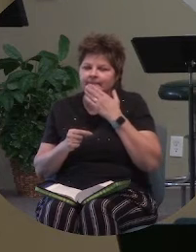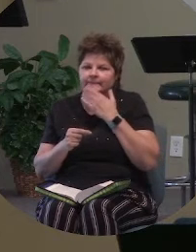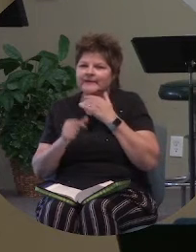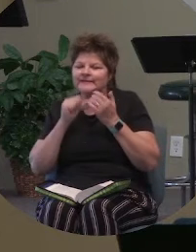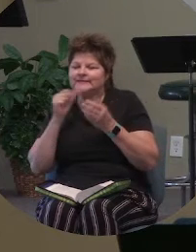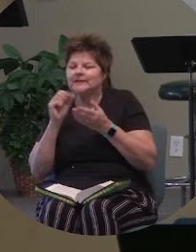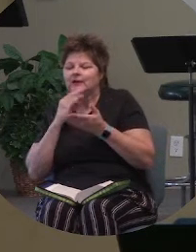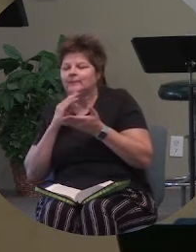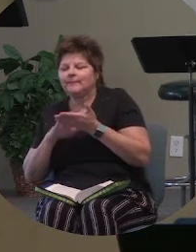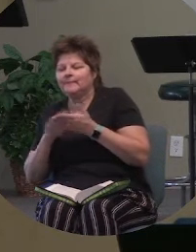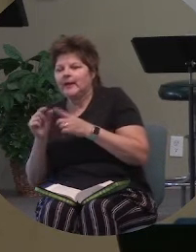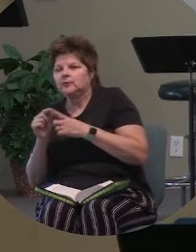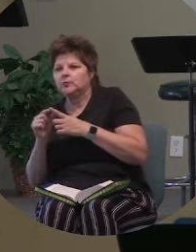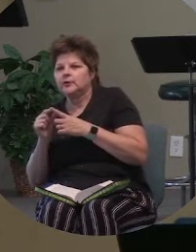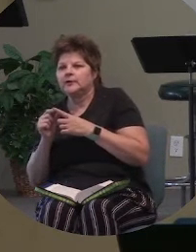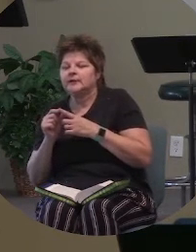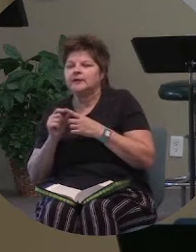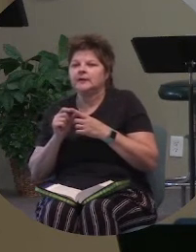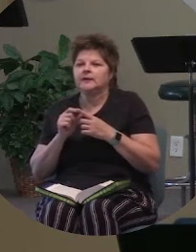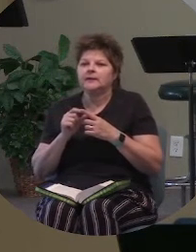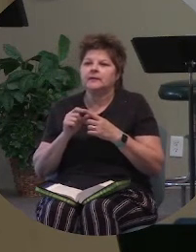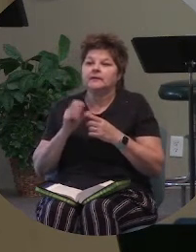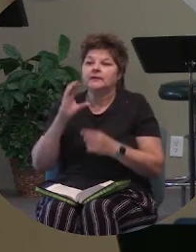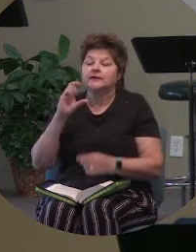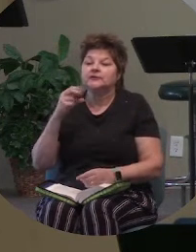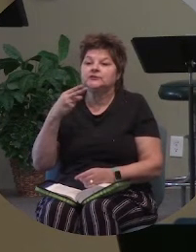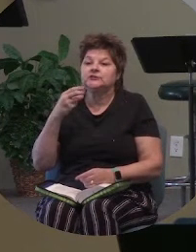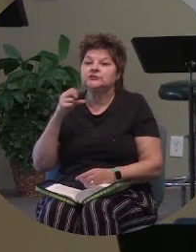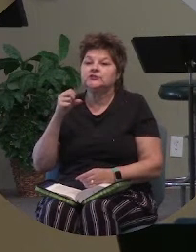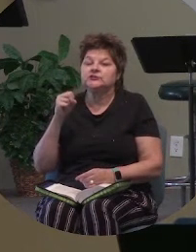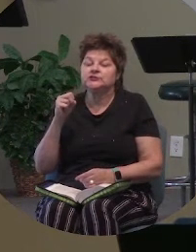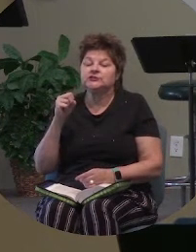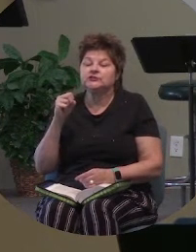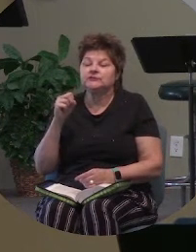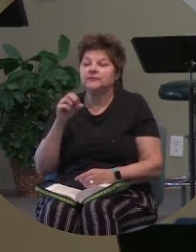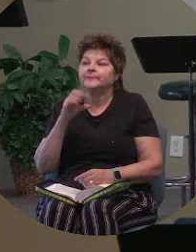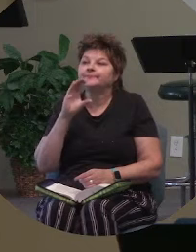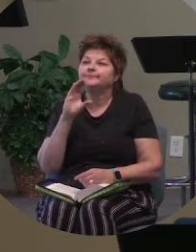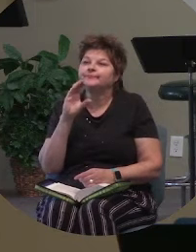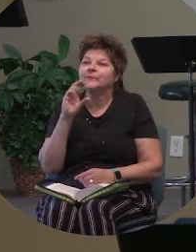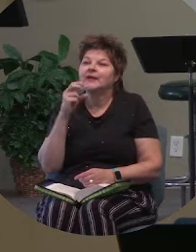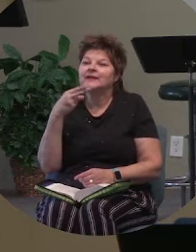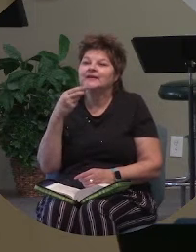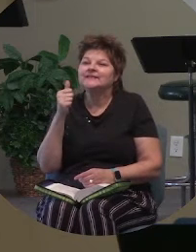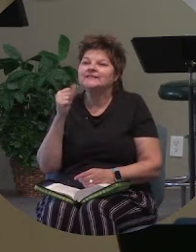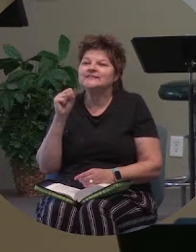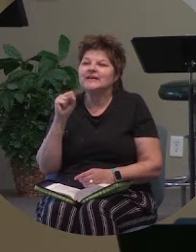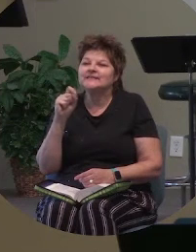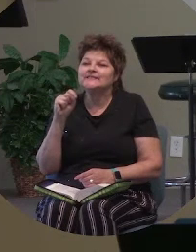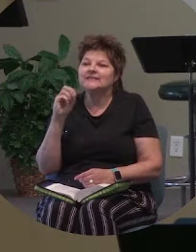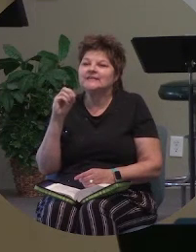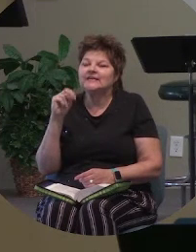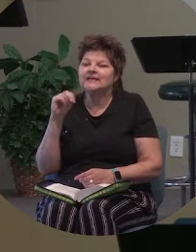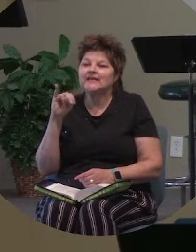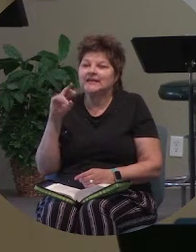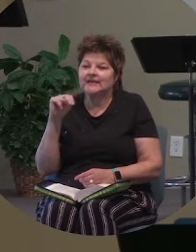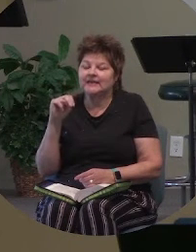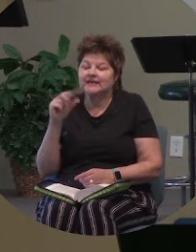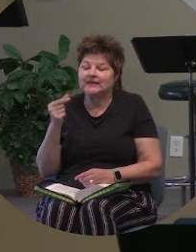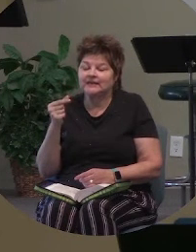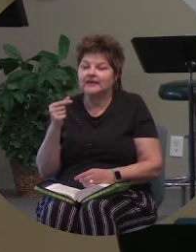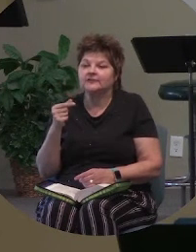bad word. Chastening is the pain. Spanking, whooping. Discipline is